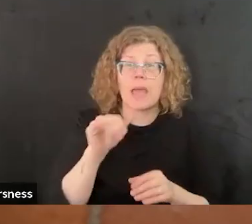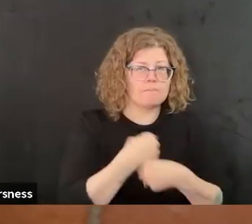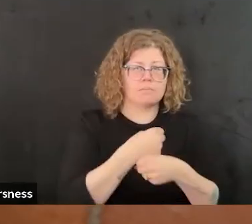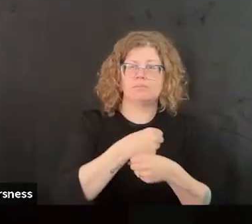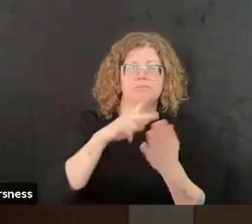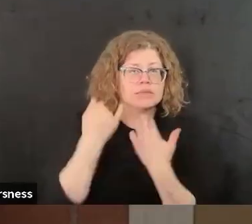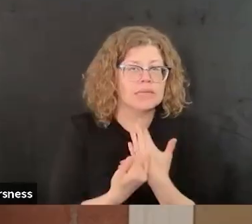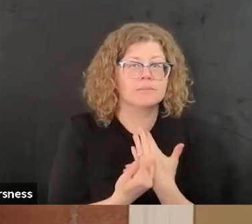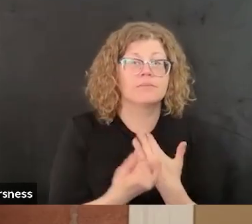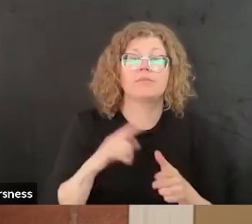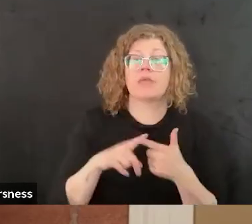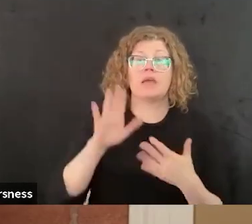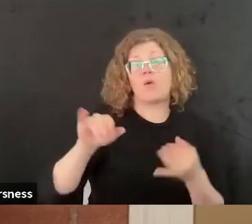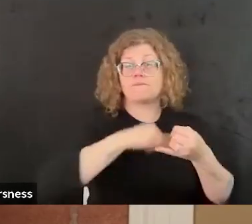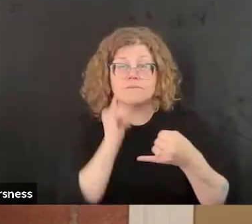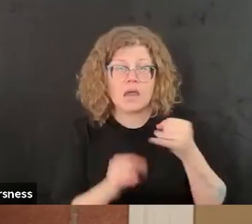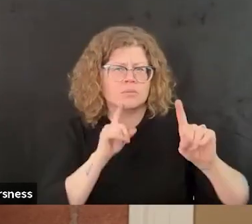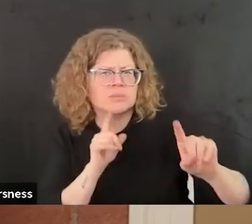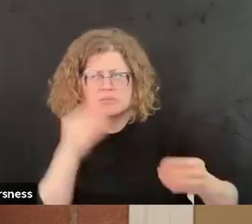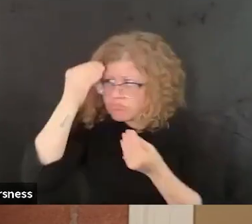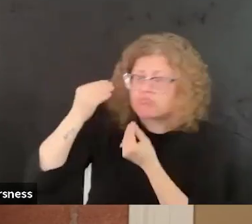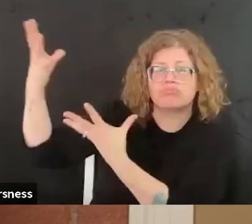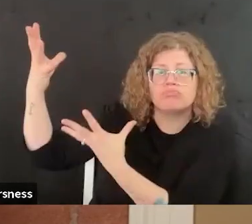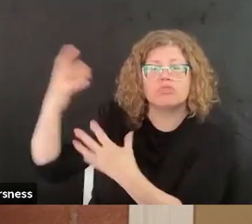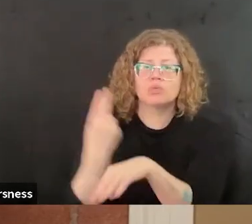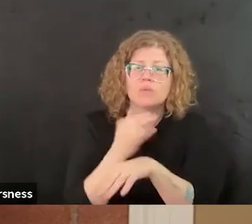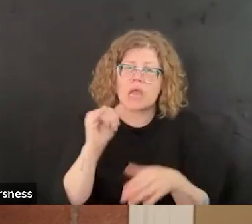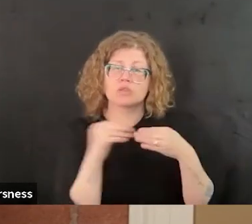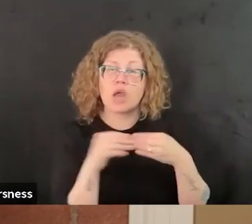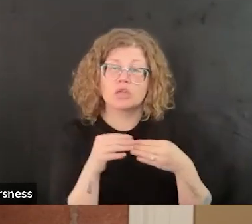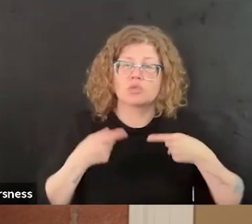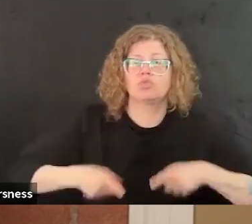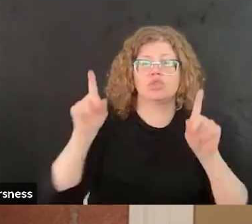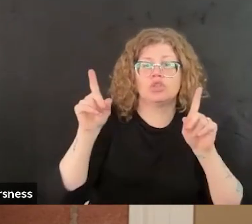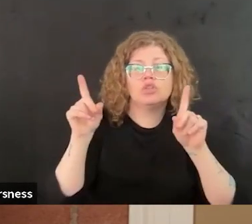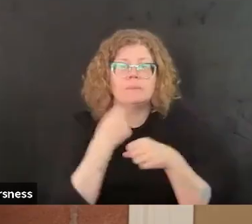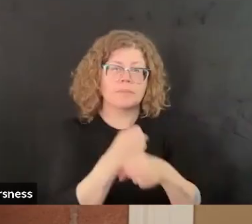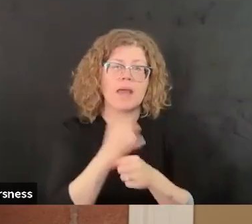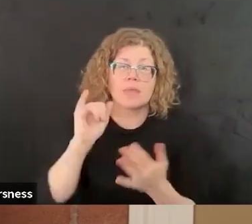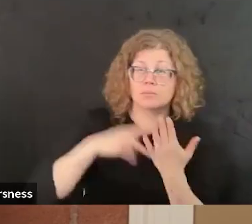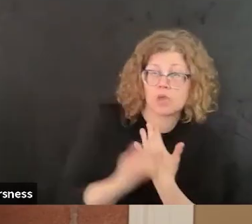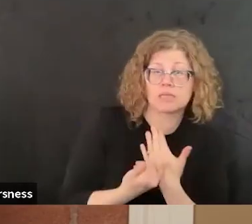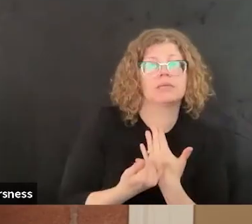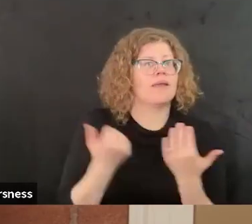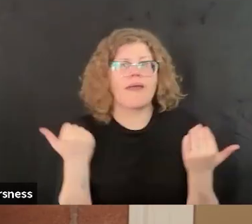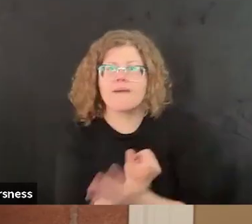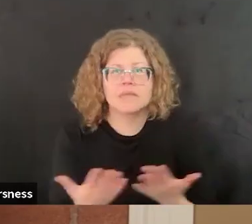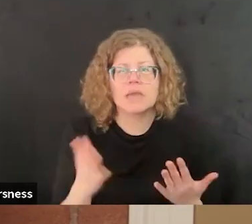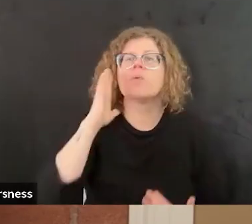of the project. And then in your final reporting, in your final accounting of how you use the money throughout the development of this